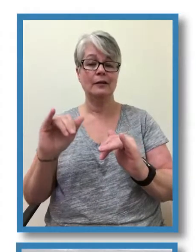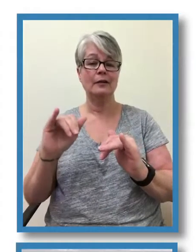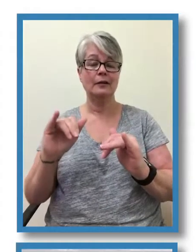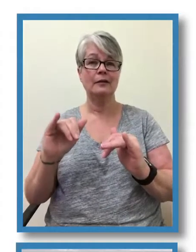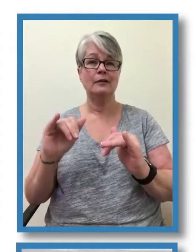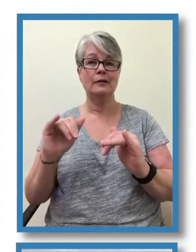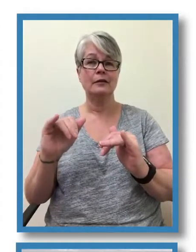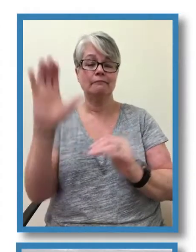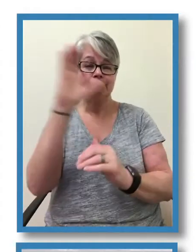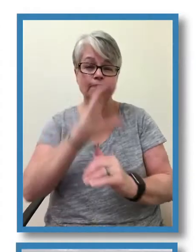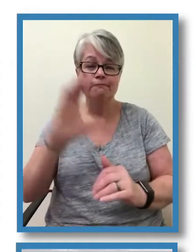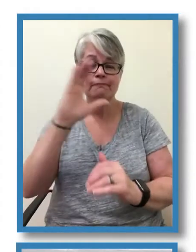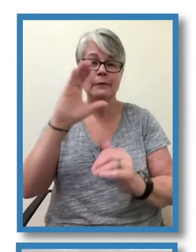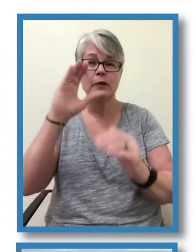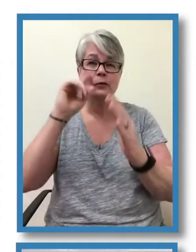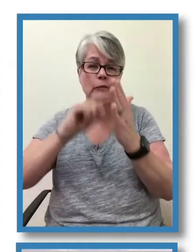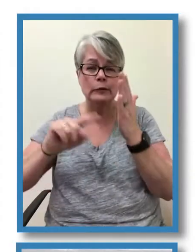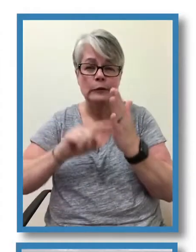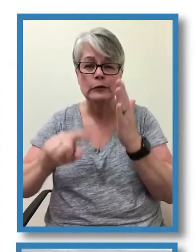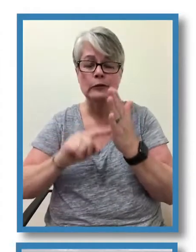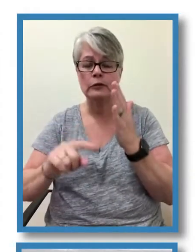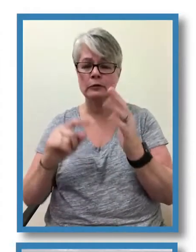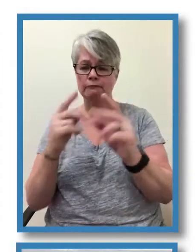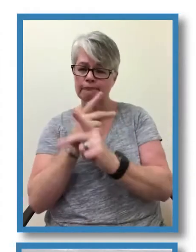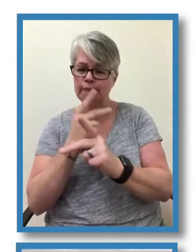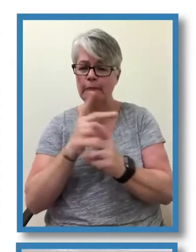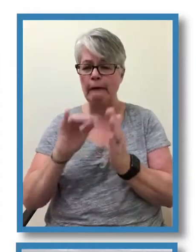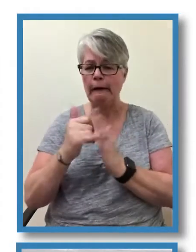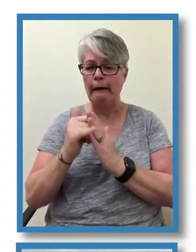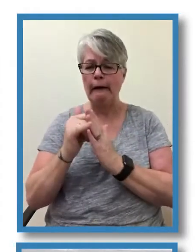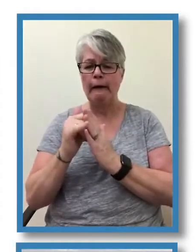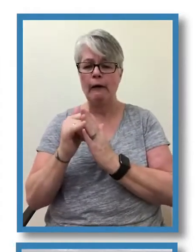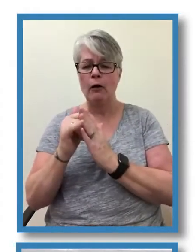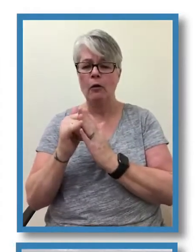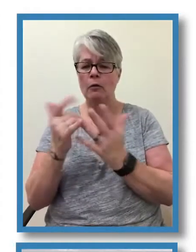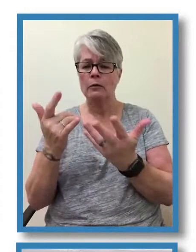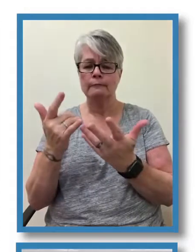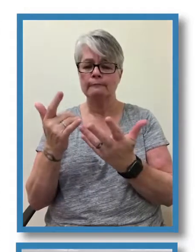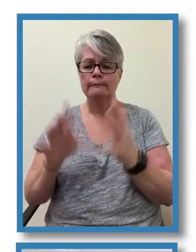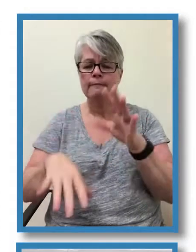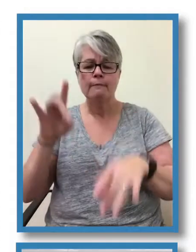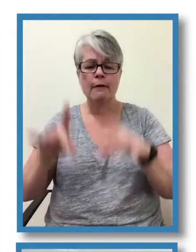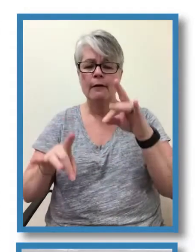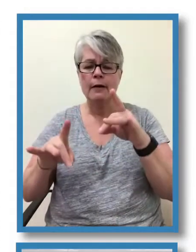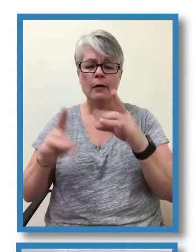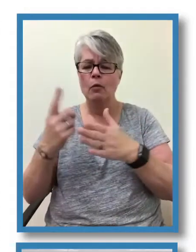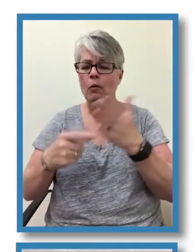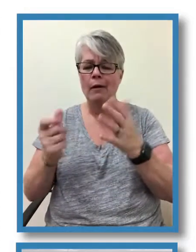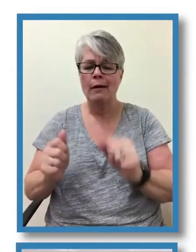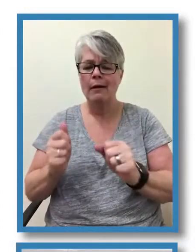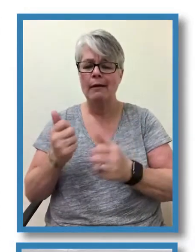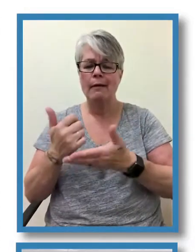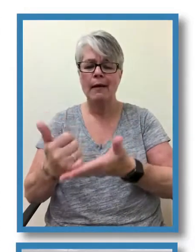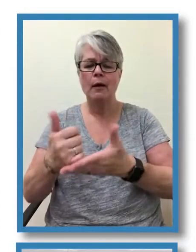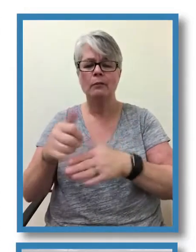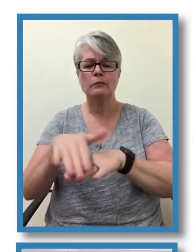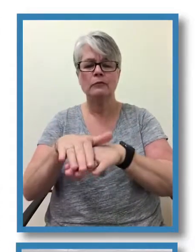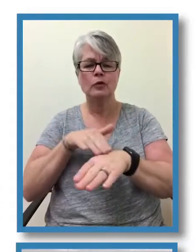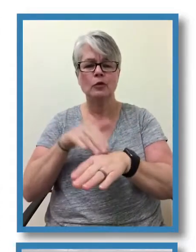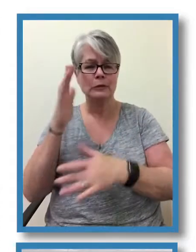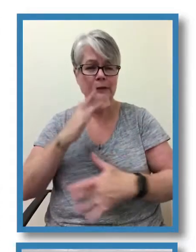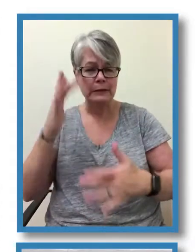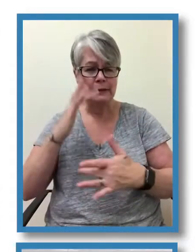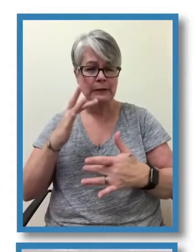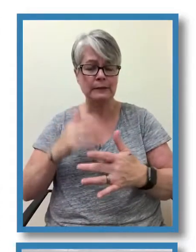learning objectives for this evening is really to look at what we refer to as the spectrum of cognitive decline